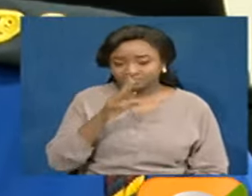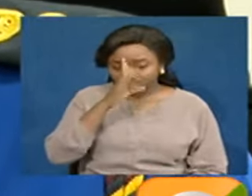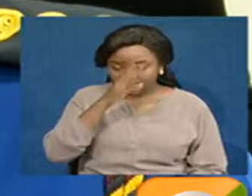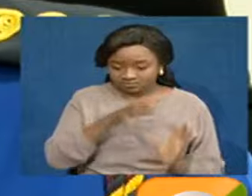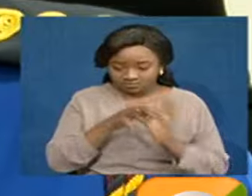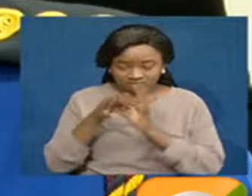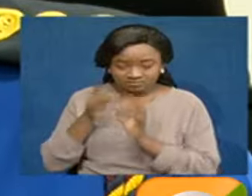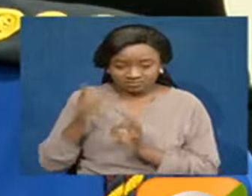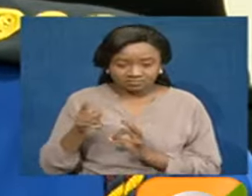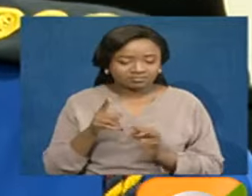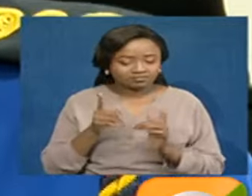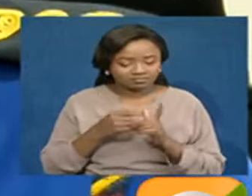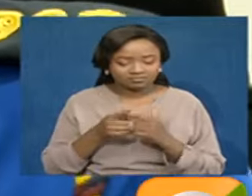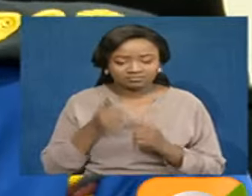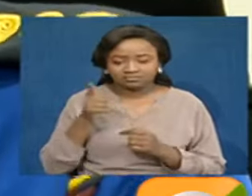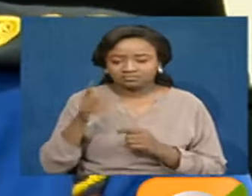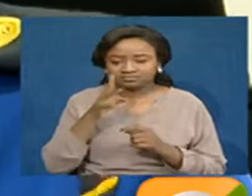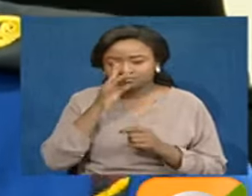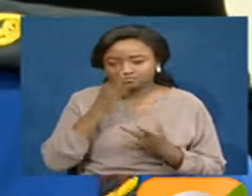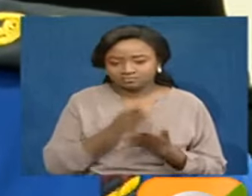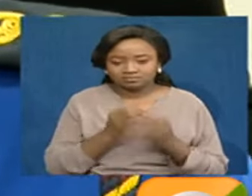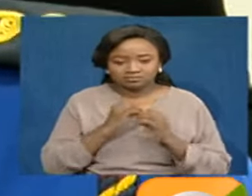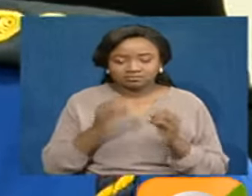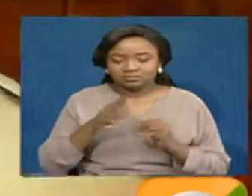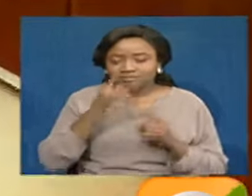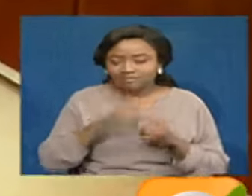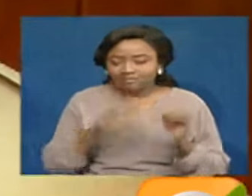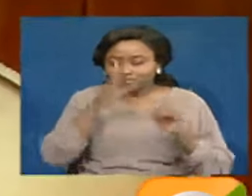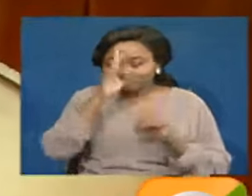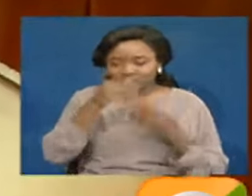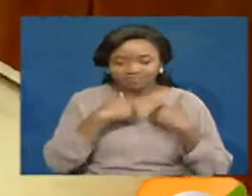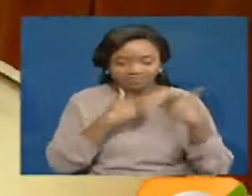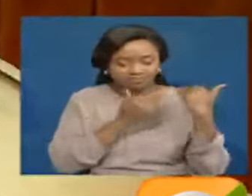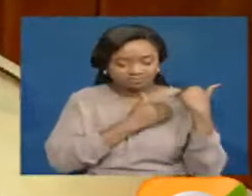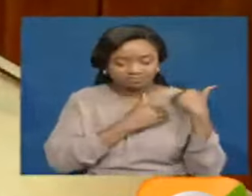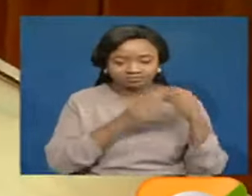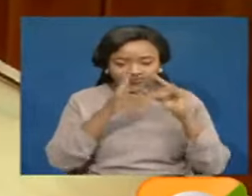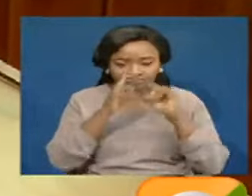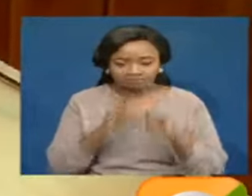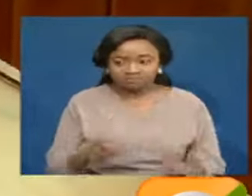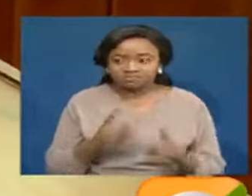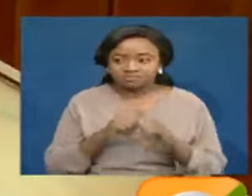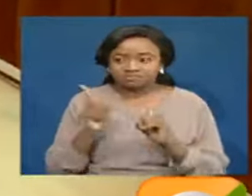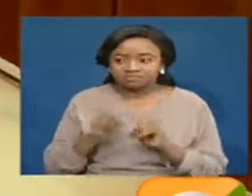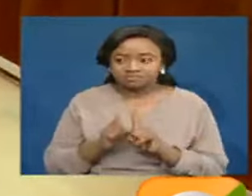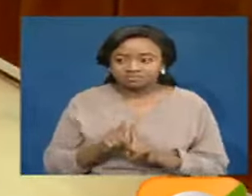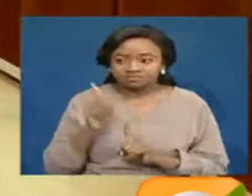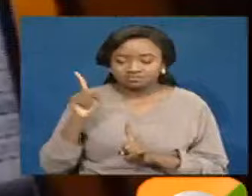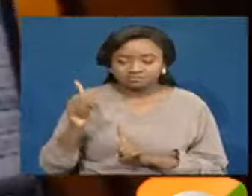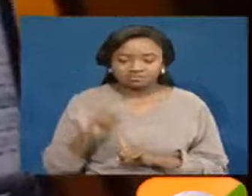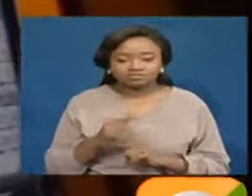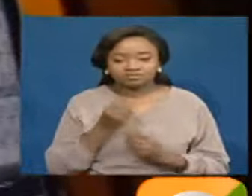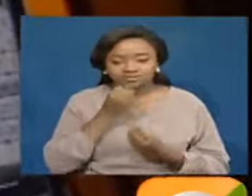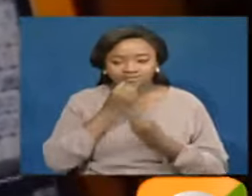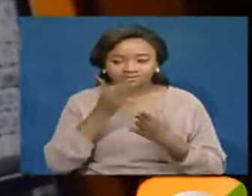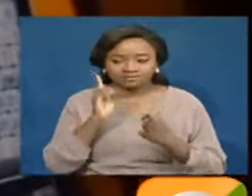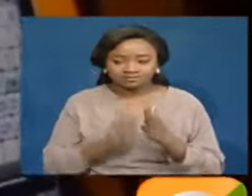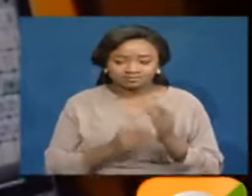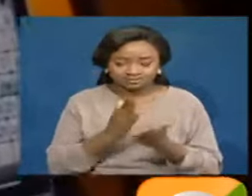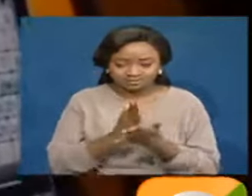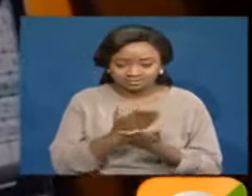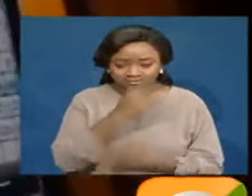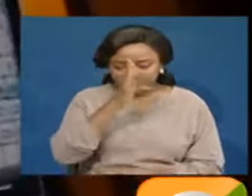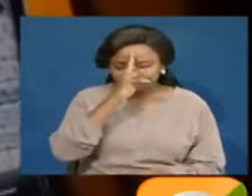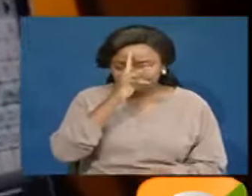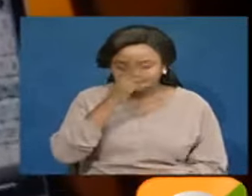responsibility to investigate. Hata hivyo, wakuu hao wa polisi walieleza kwamba kuna baadhi ya maafisa